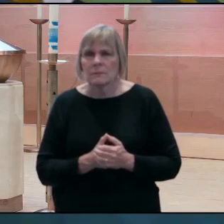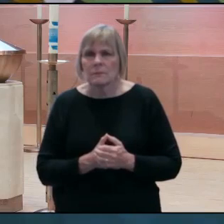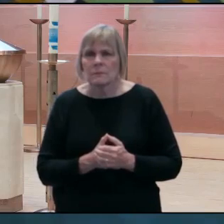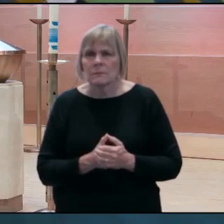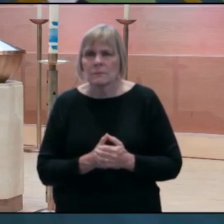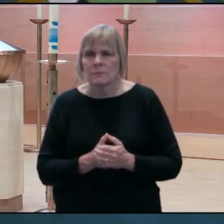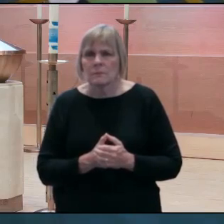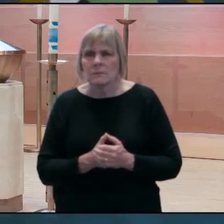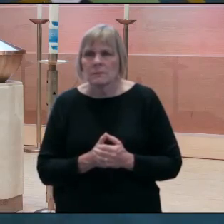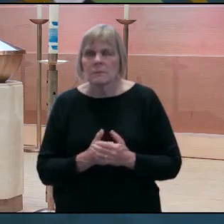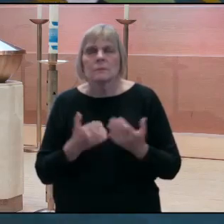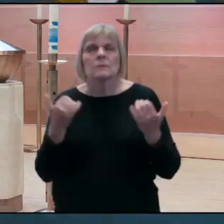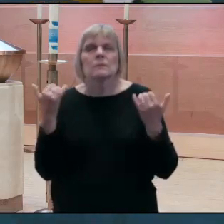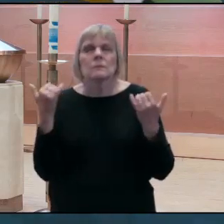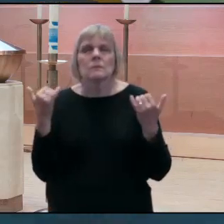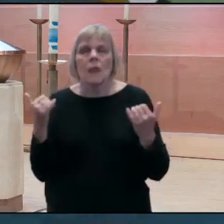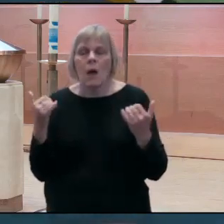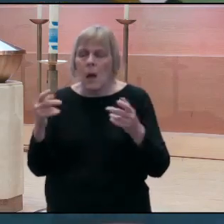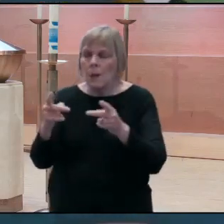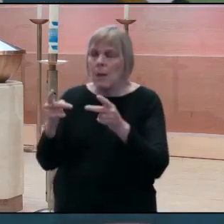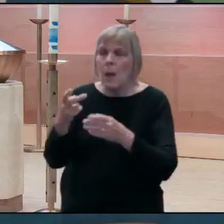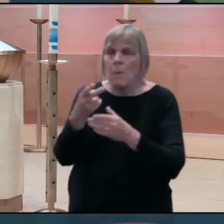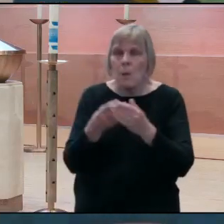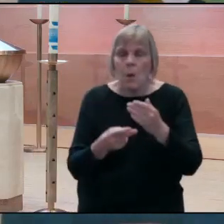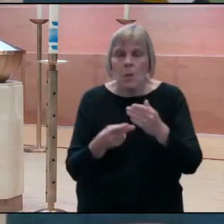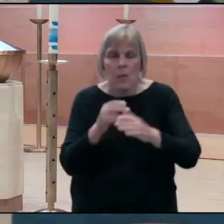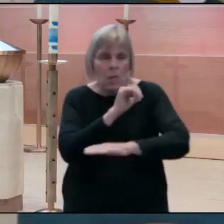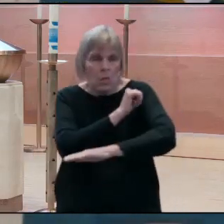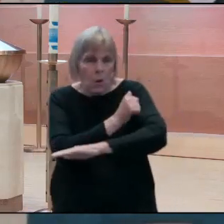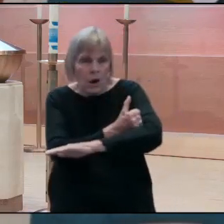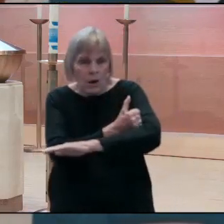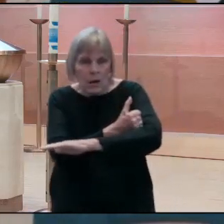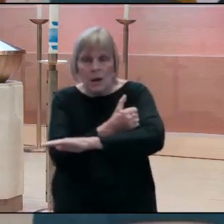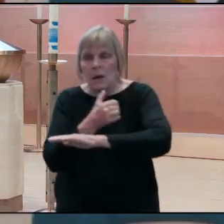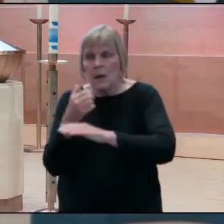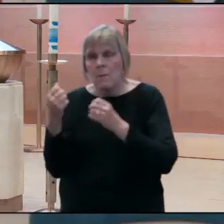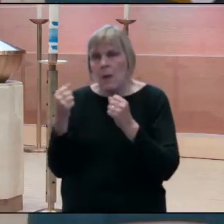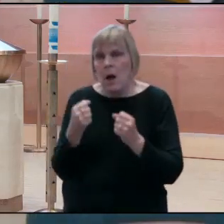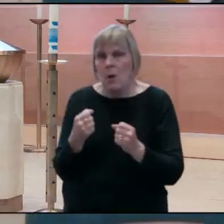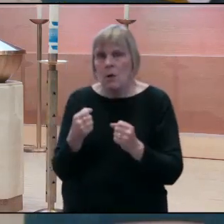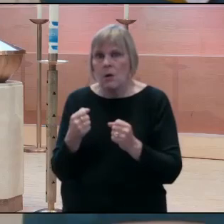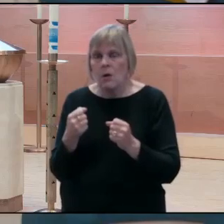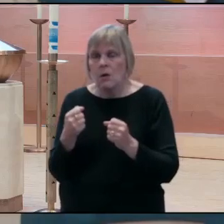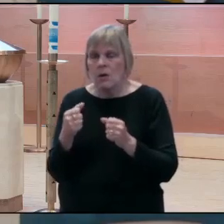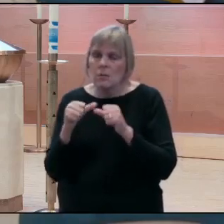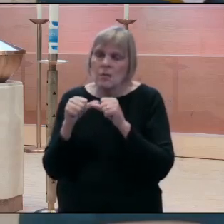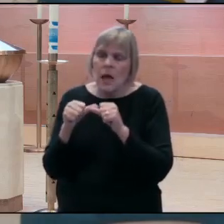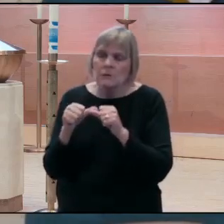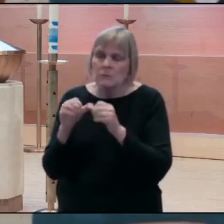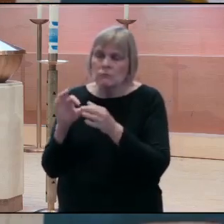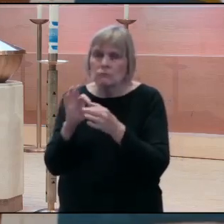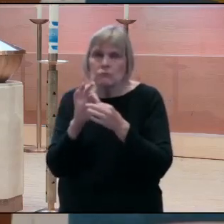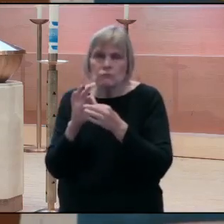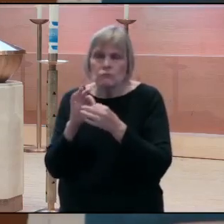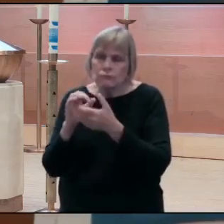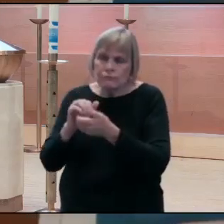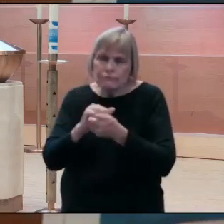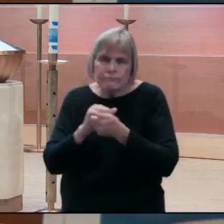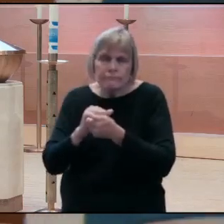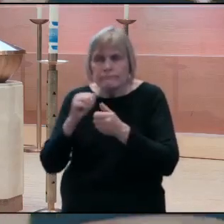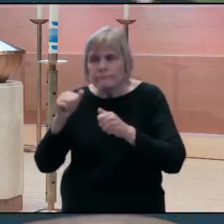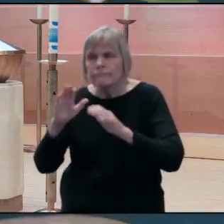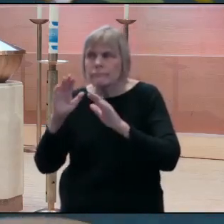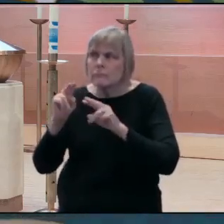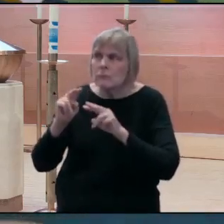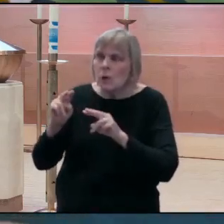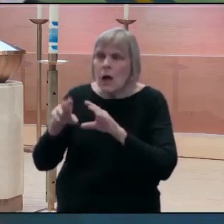And so where do we look to? Where's the place that has both the authority and the power to bring lasting unity and yet also the sacrifice to